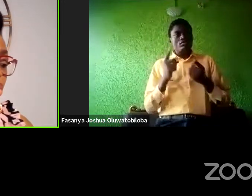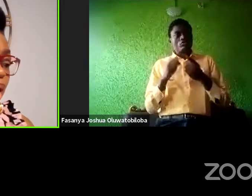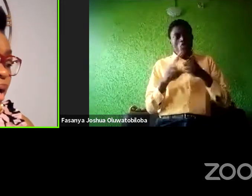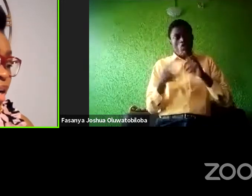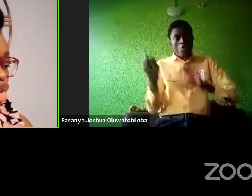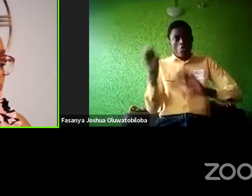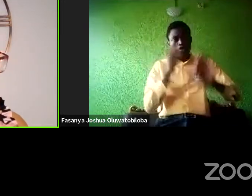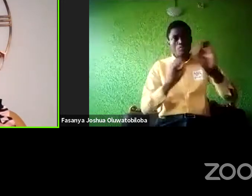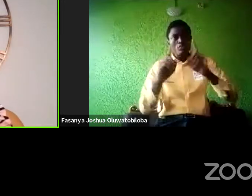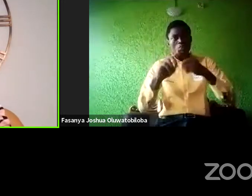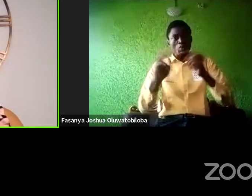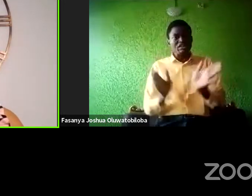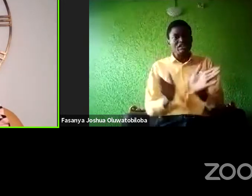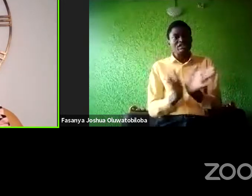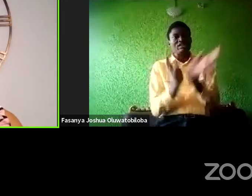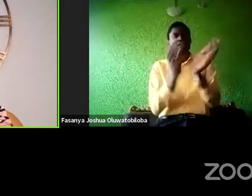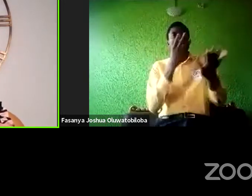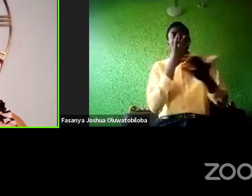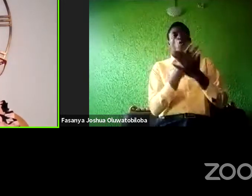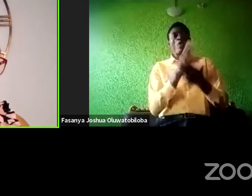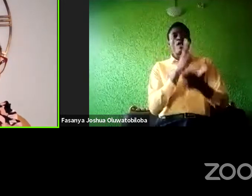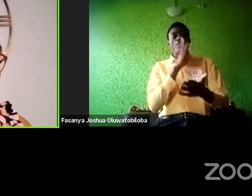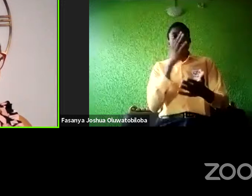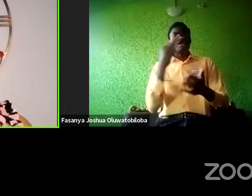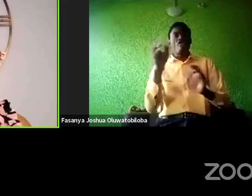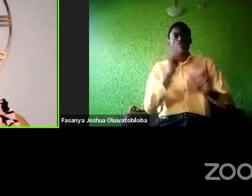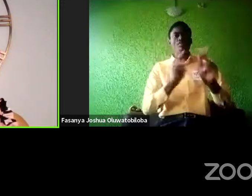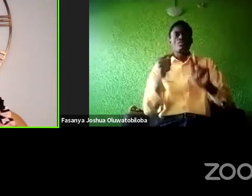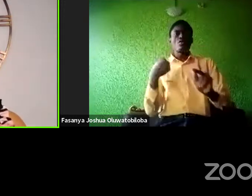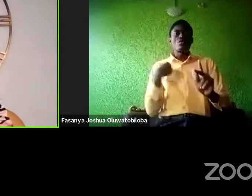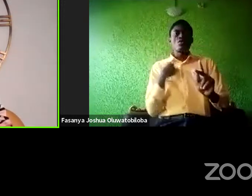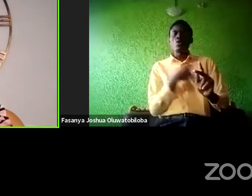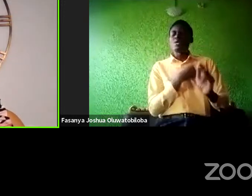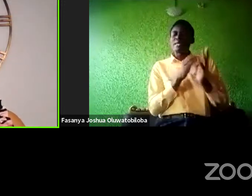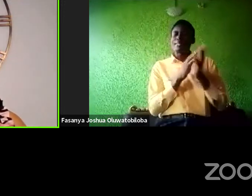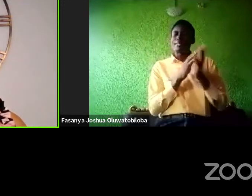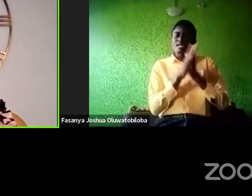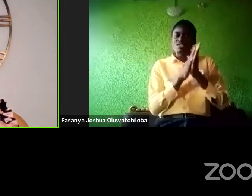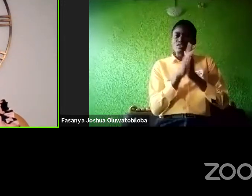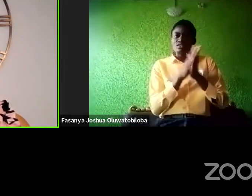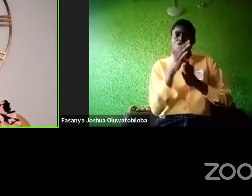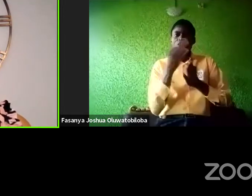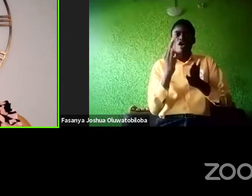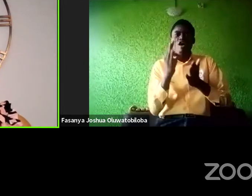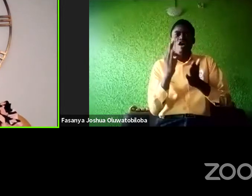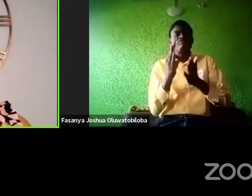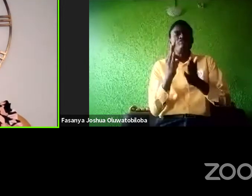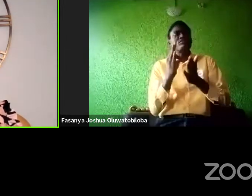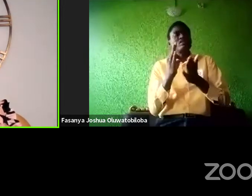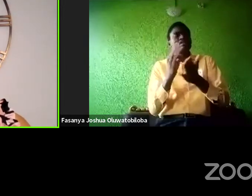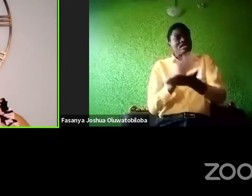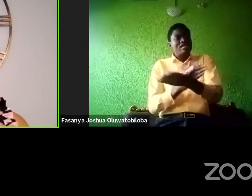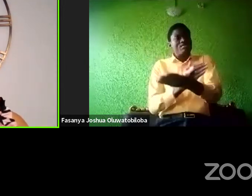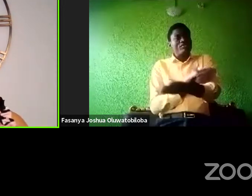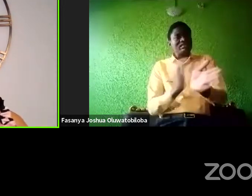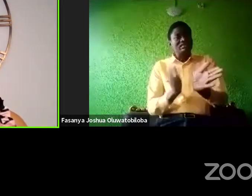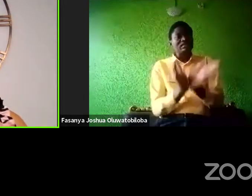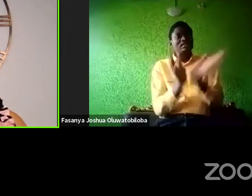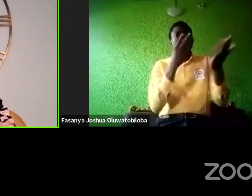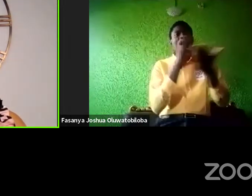achieved. We're actually passionate about improving the general well-being of the people. And this we do